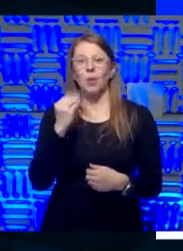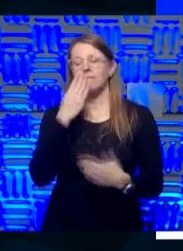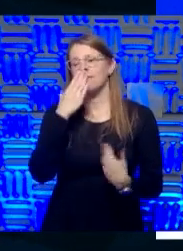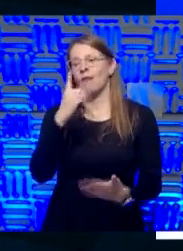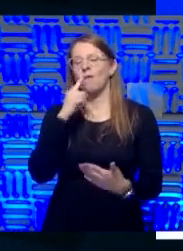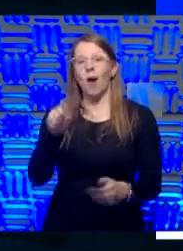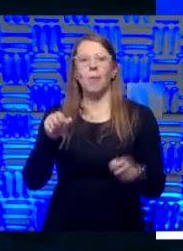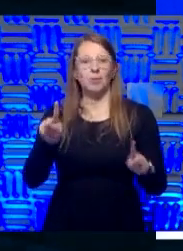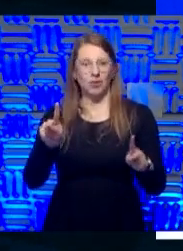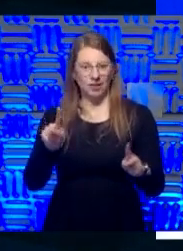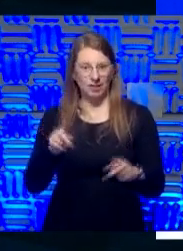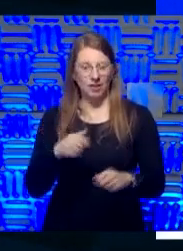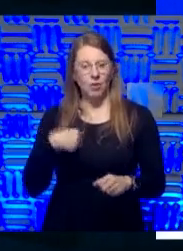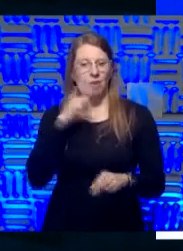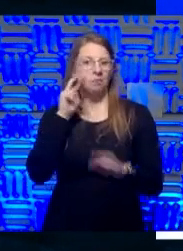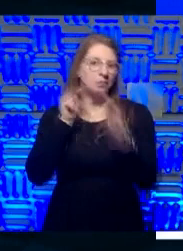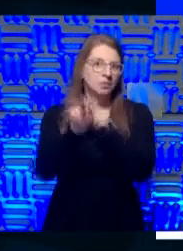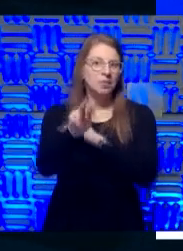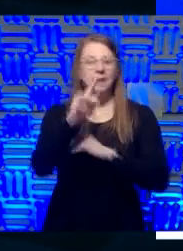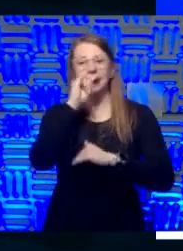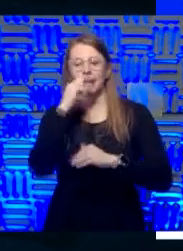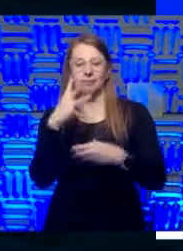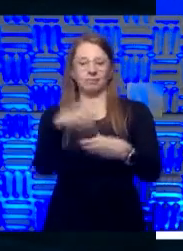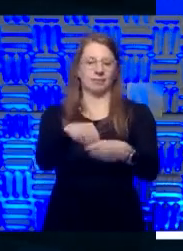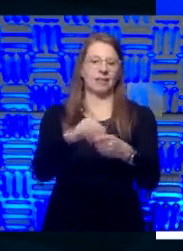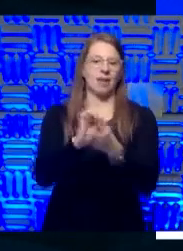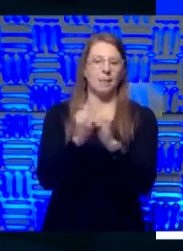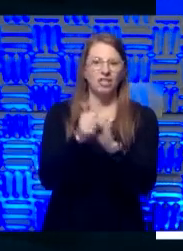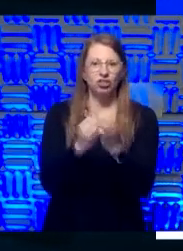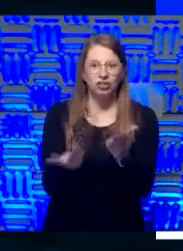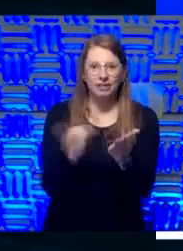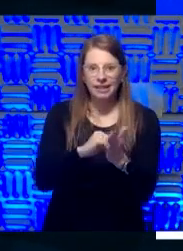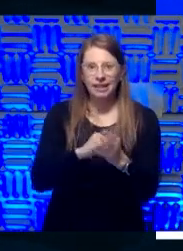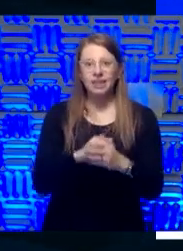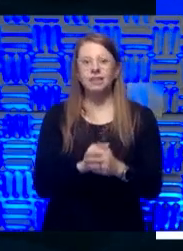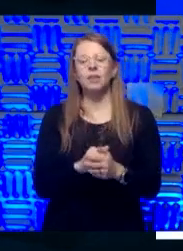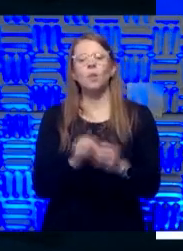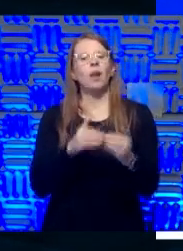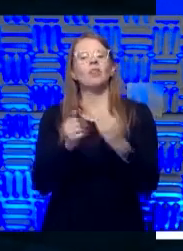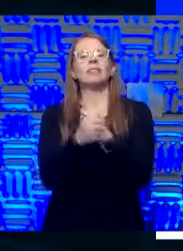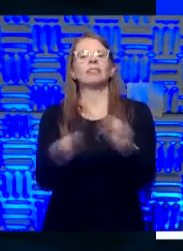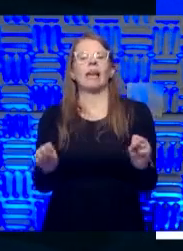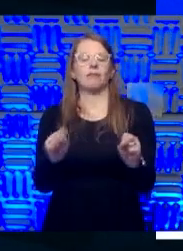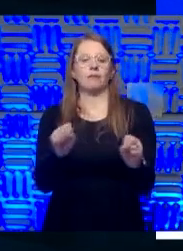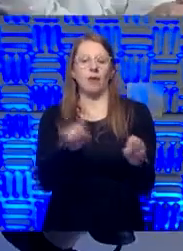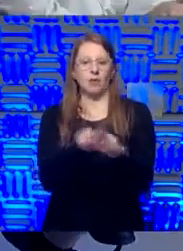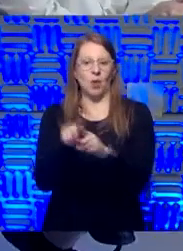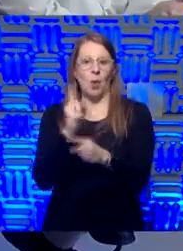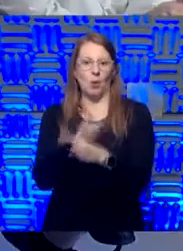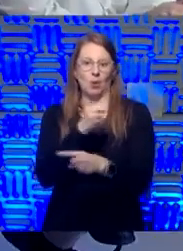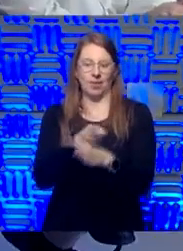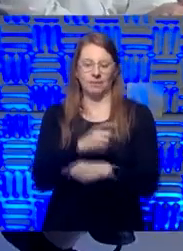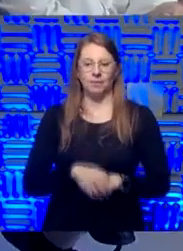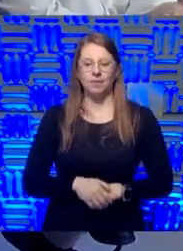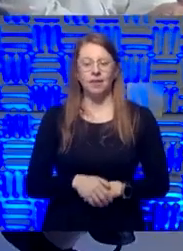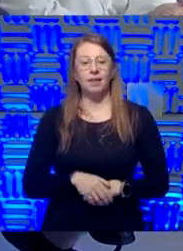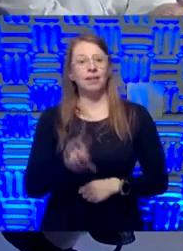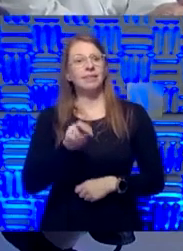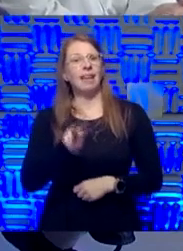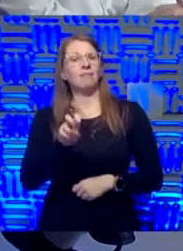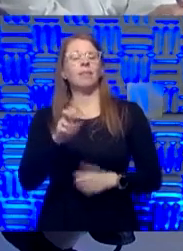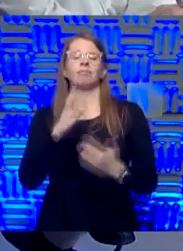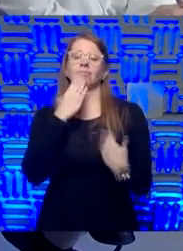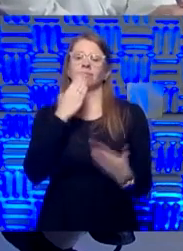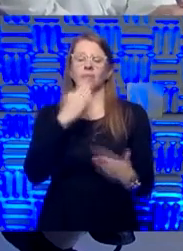opportunity. We look forward to seeing kids back in competition when it's safe and appropriate to do so. Dave? I just want to thank the media